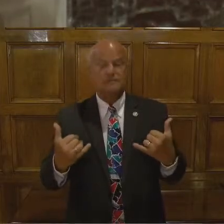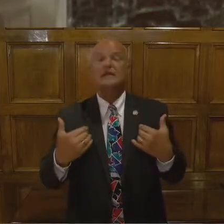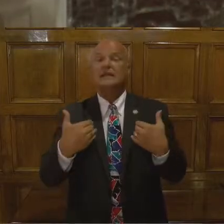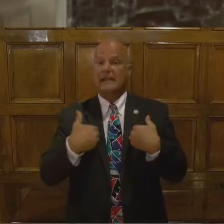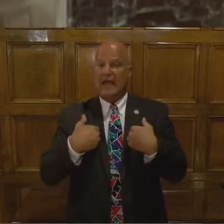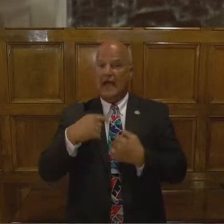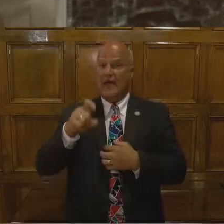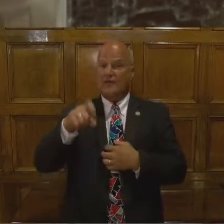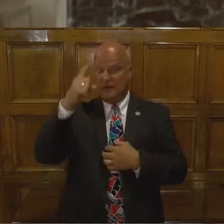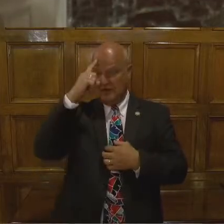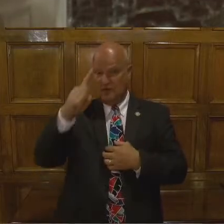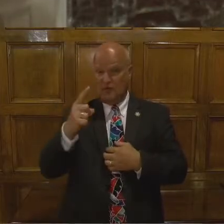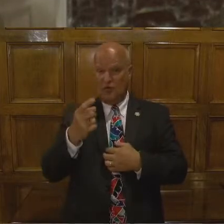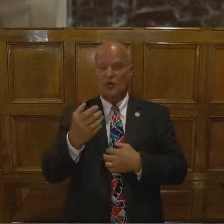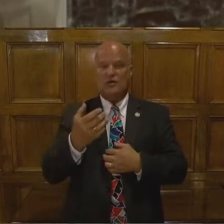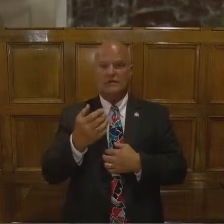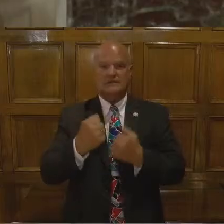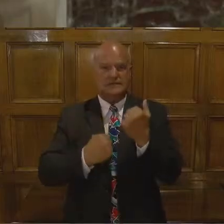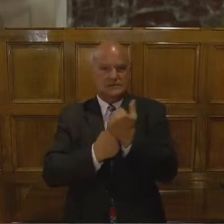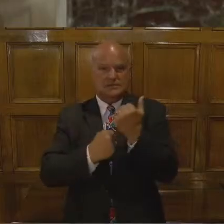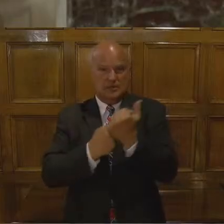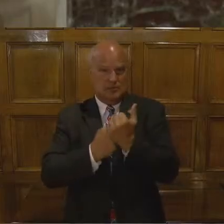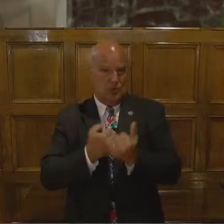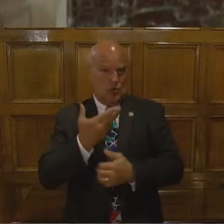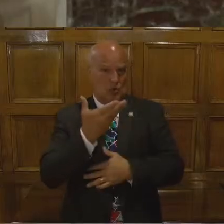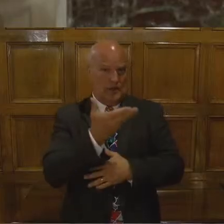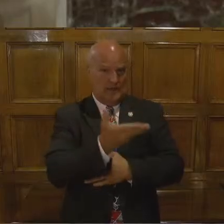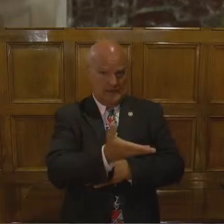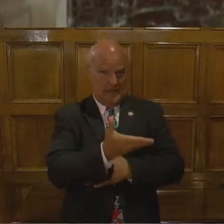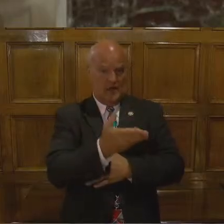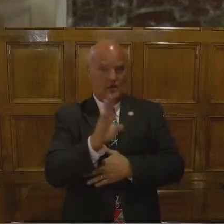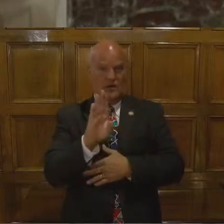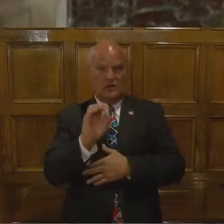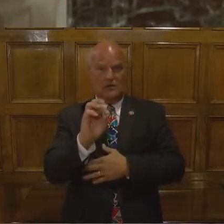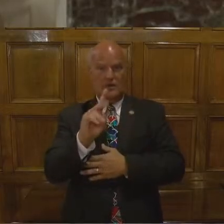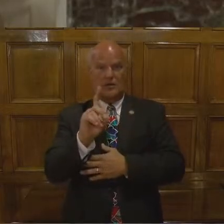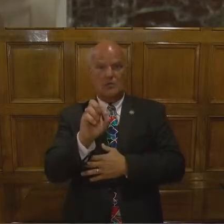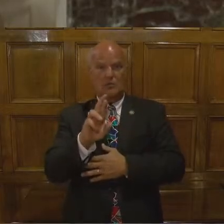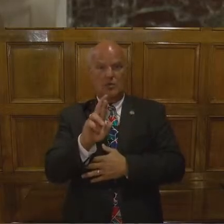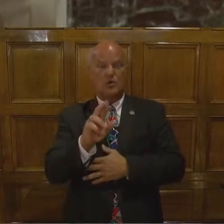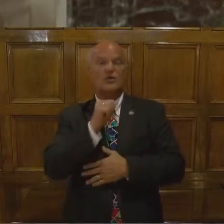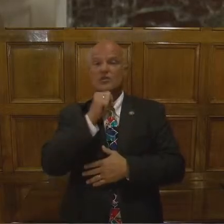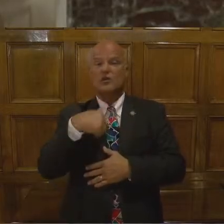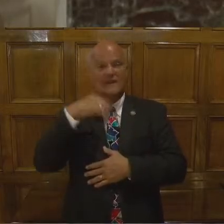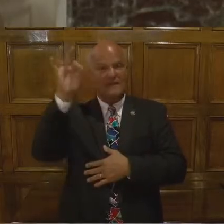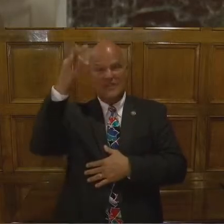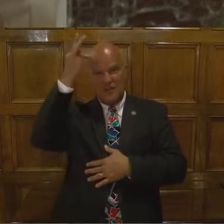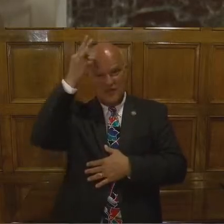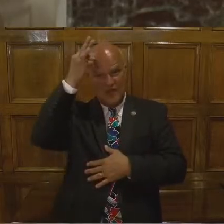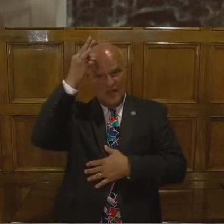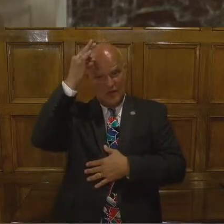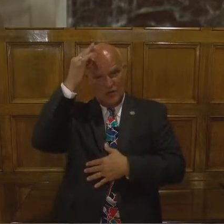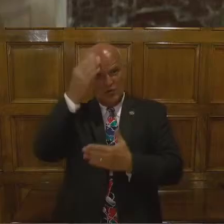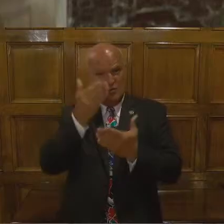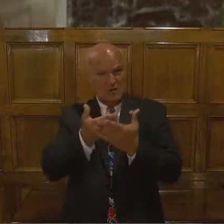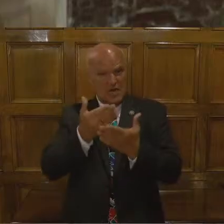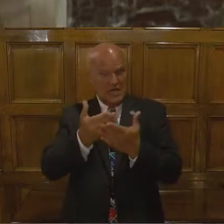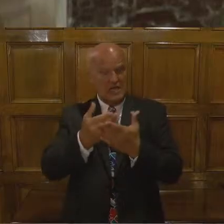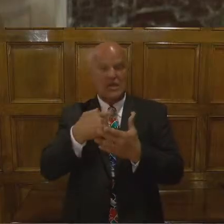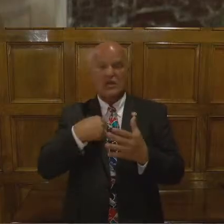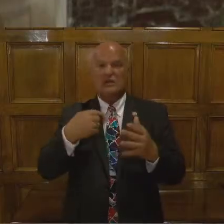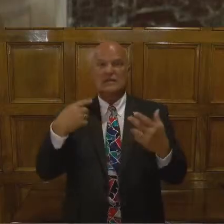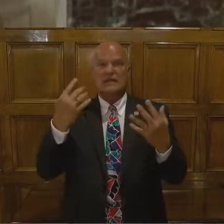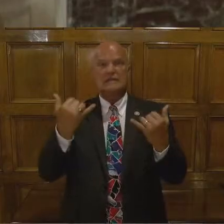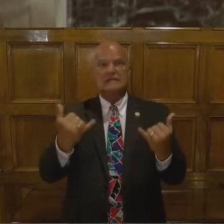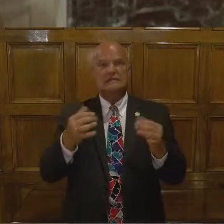need for resources there. But when you don't have the federal authorization, then you've got to worry about the